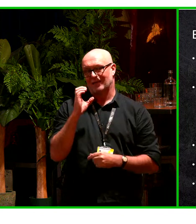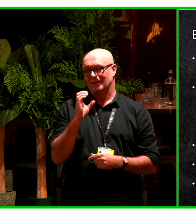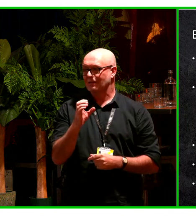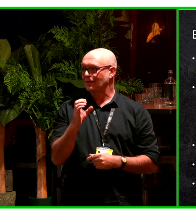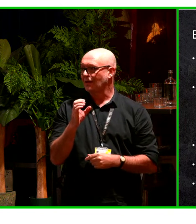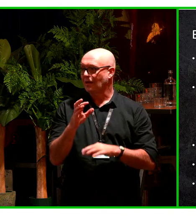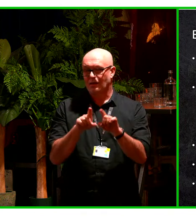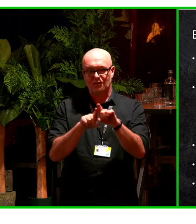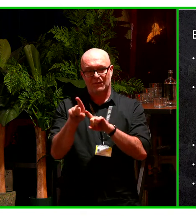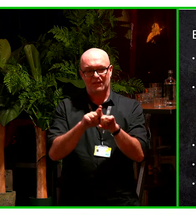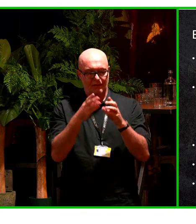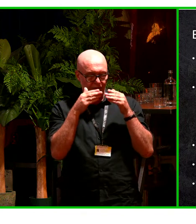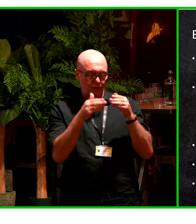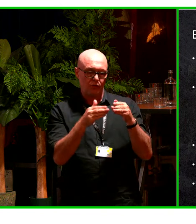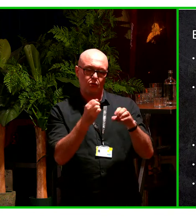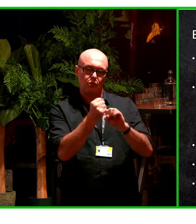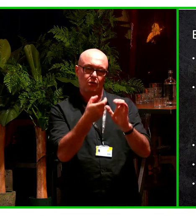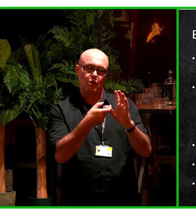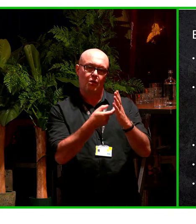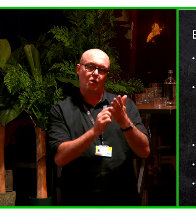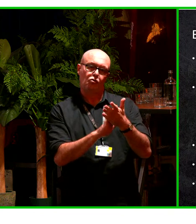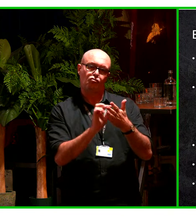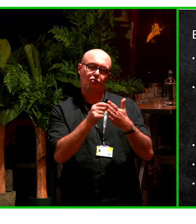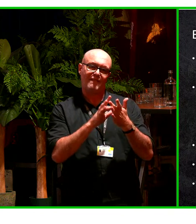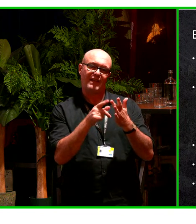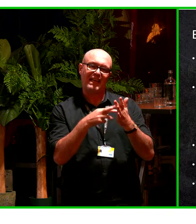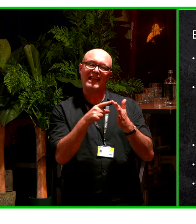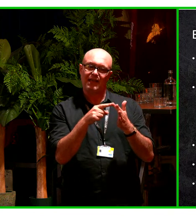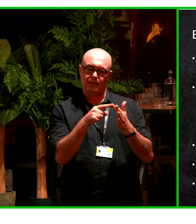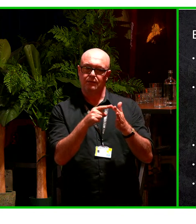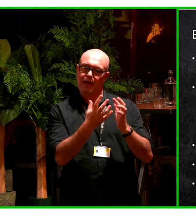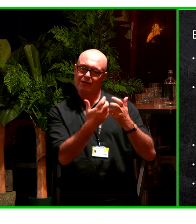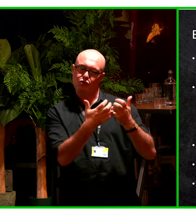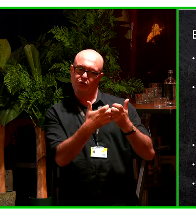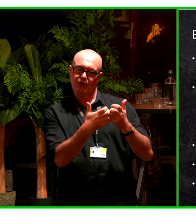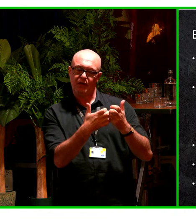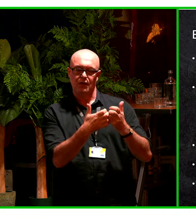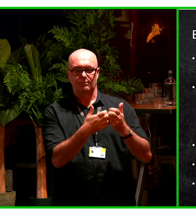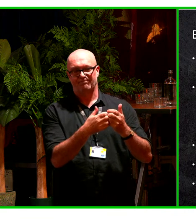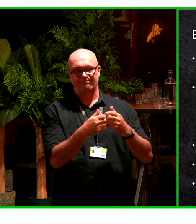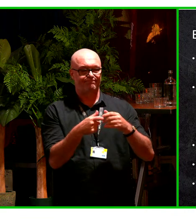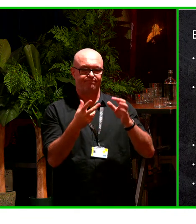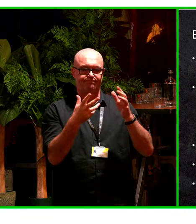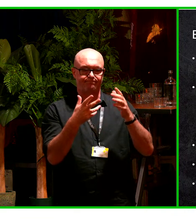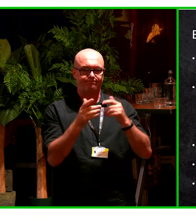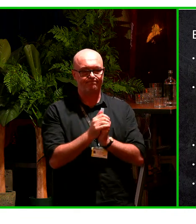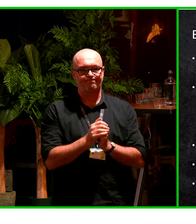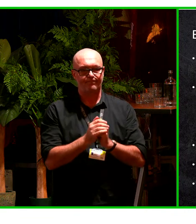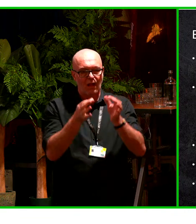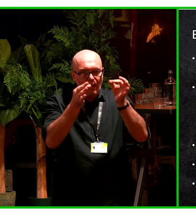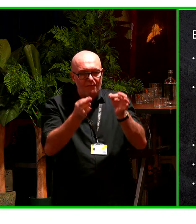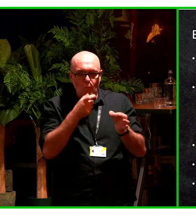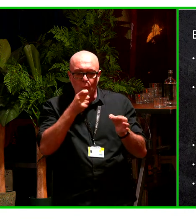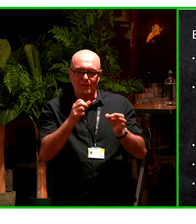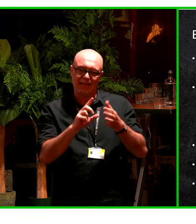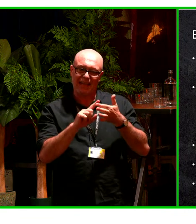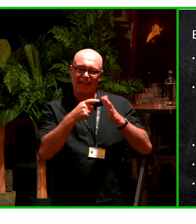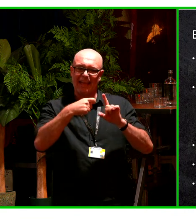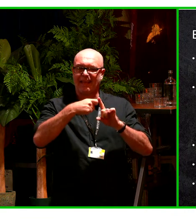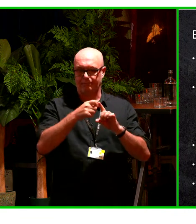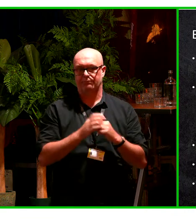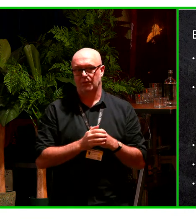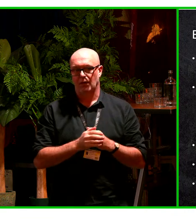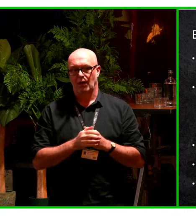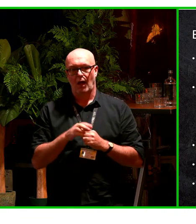the Graphene Engineering Innovation Centre, affectionately known as the GEIC, and that was about just over two and a half years